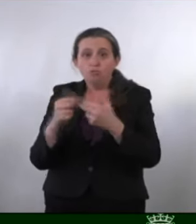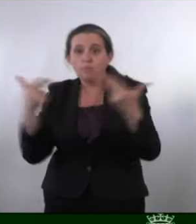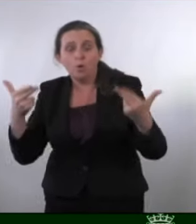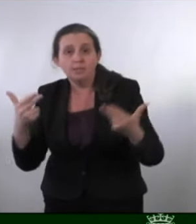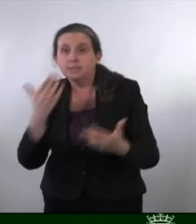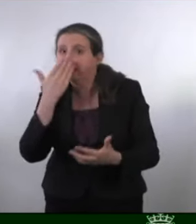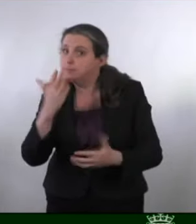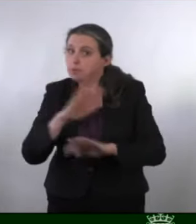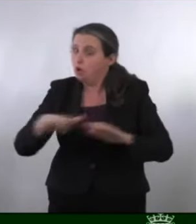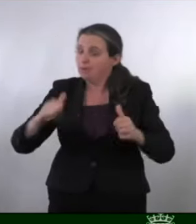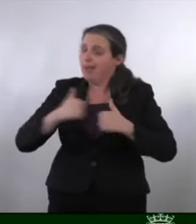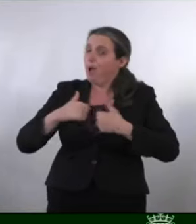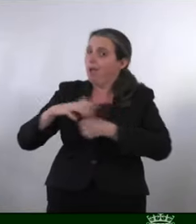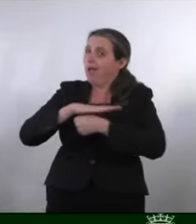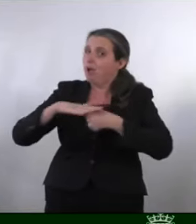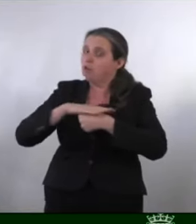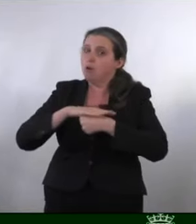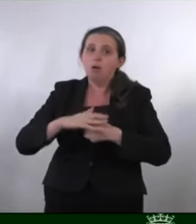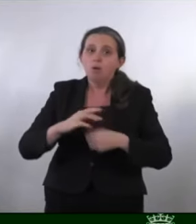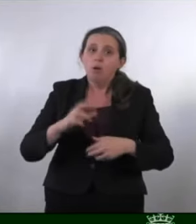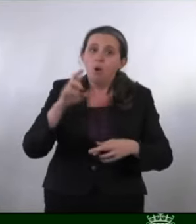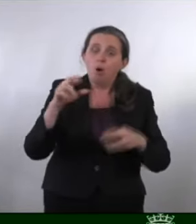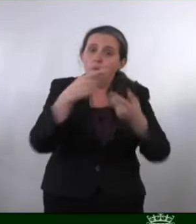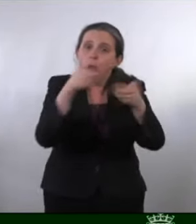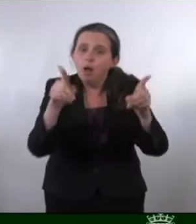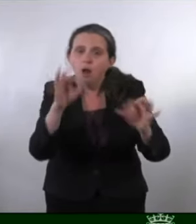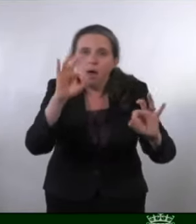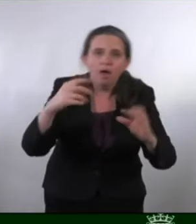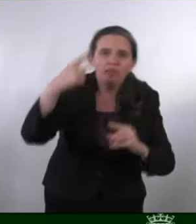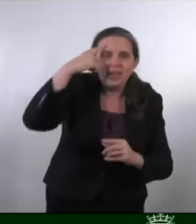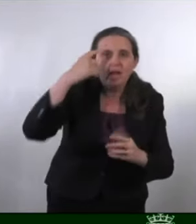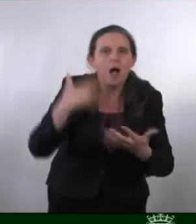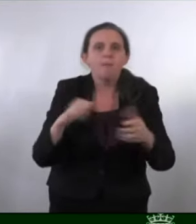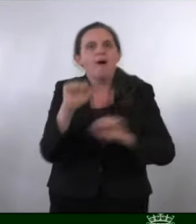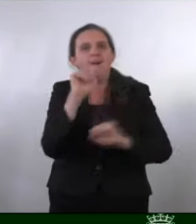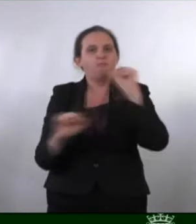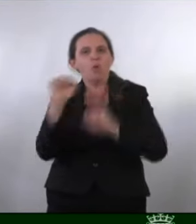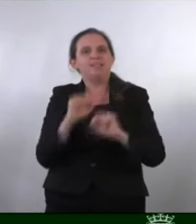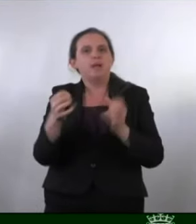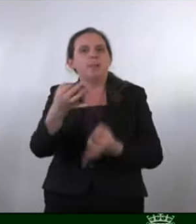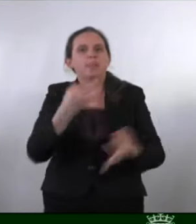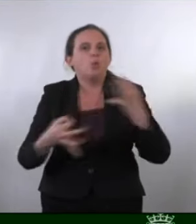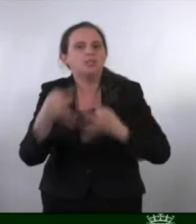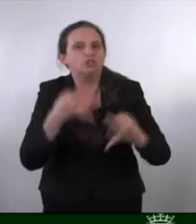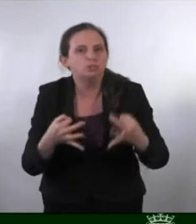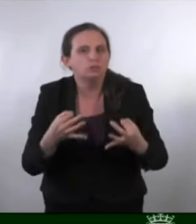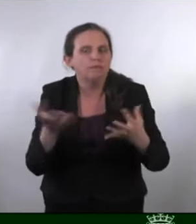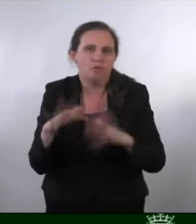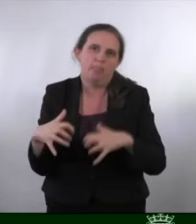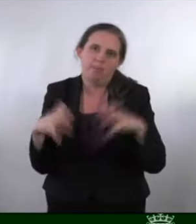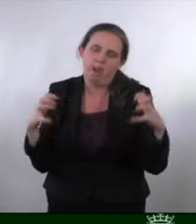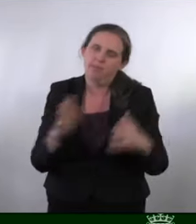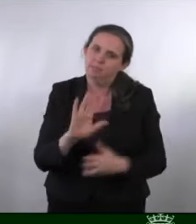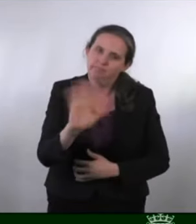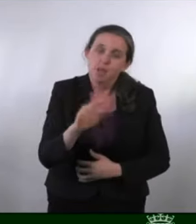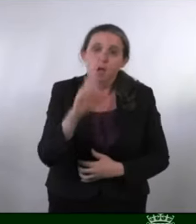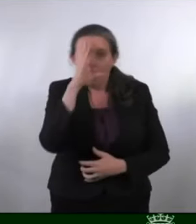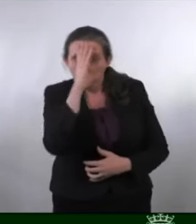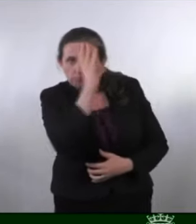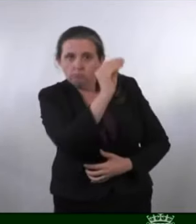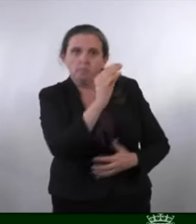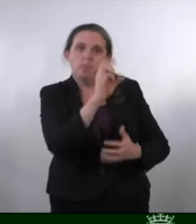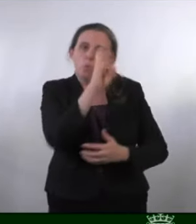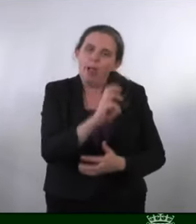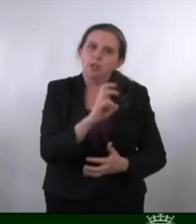way trying to avoid scrutiny by honourable members. And I can tell the honourable lady that, of course, we're investing massively